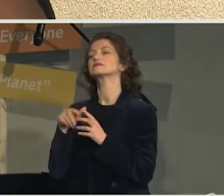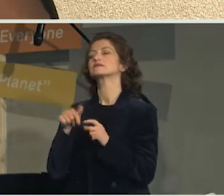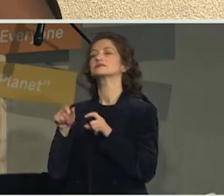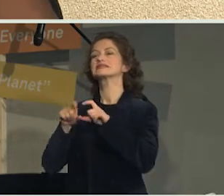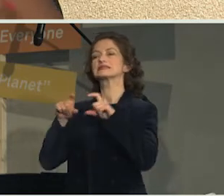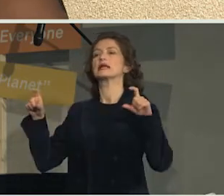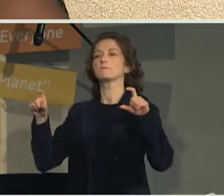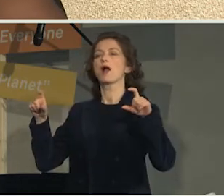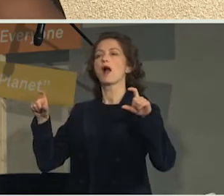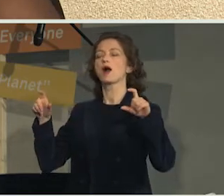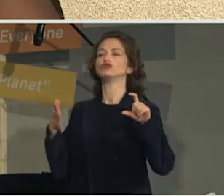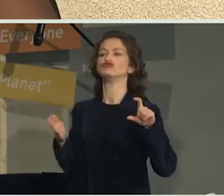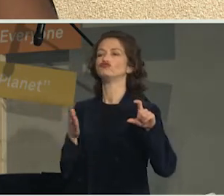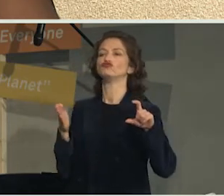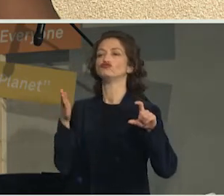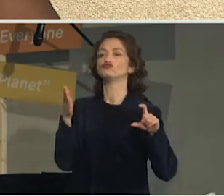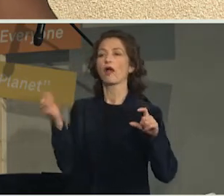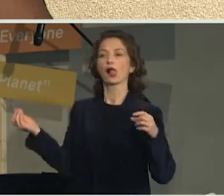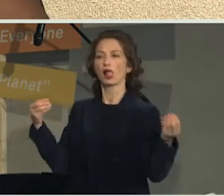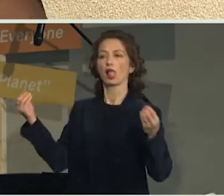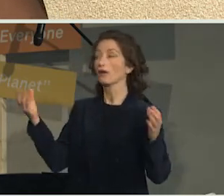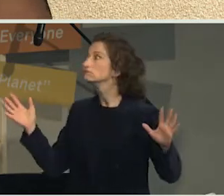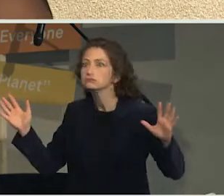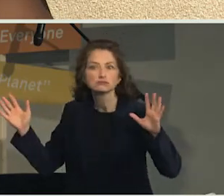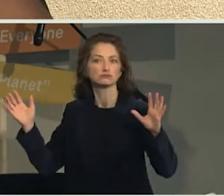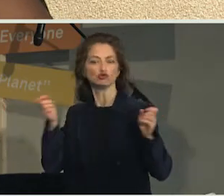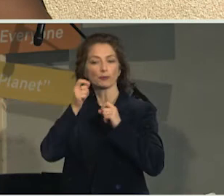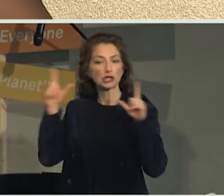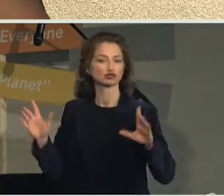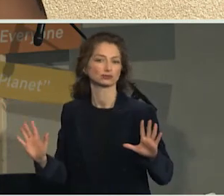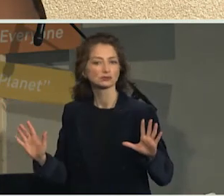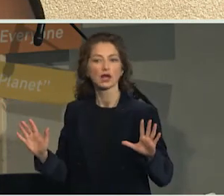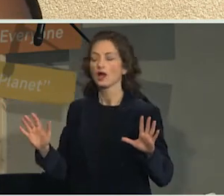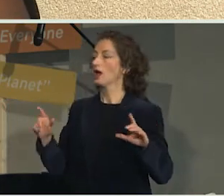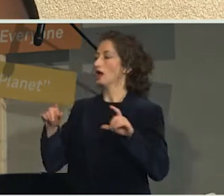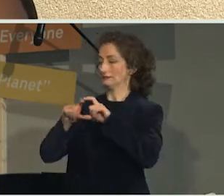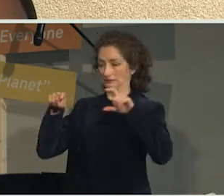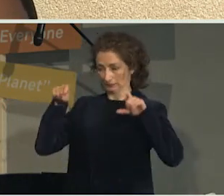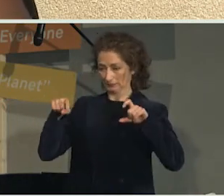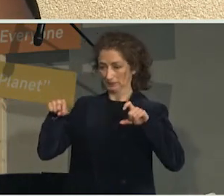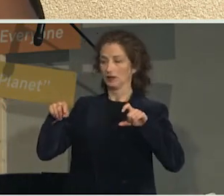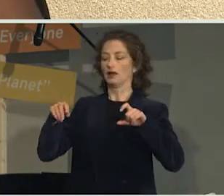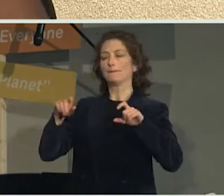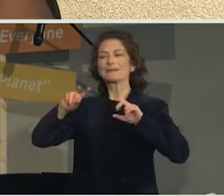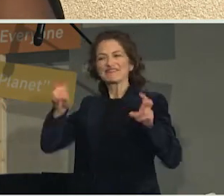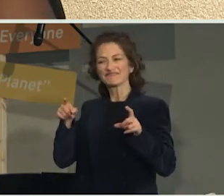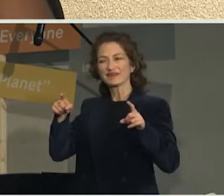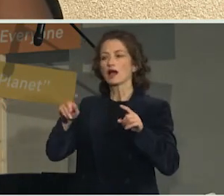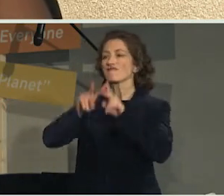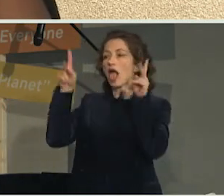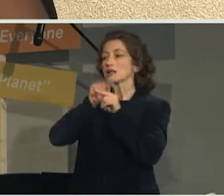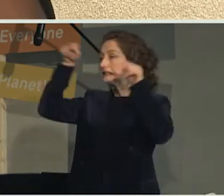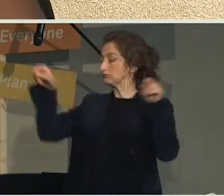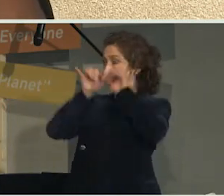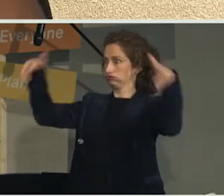has just been surprising. It has been taken up everywhere across the globe. Thank you so